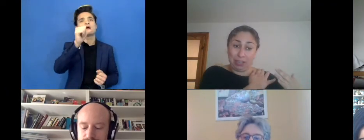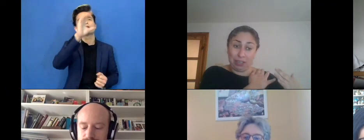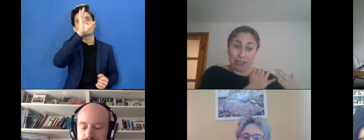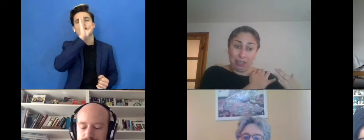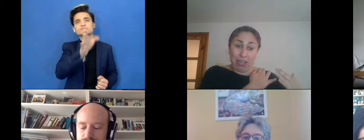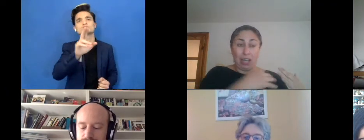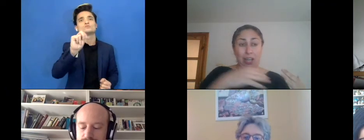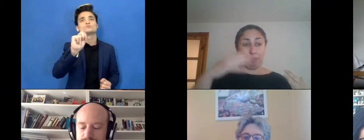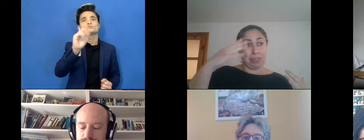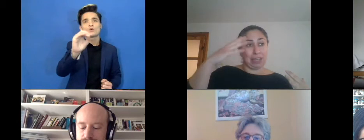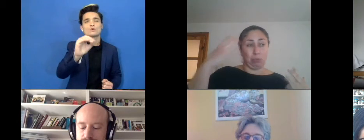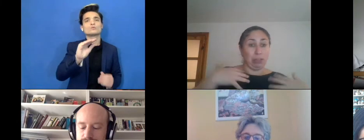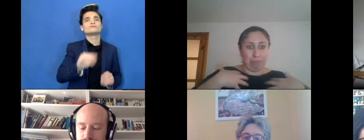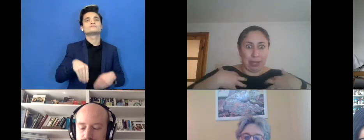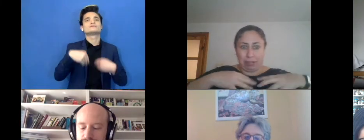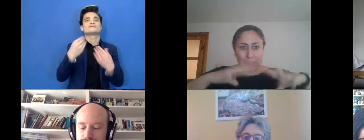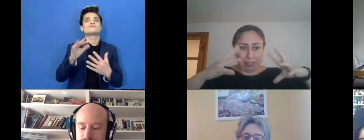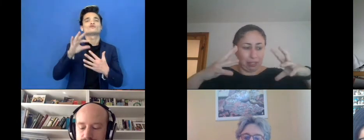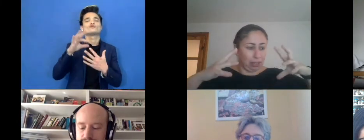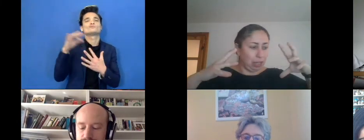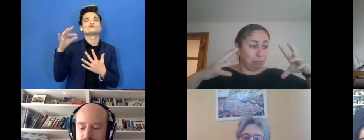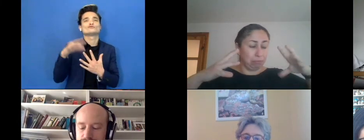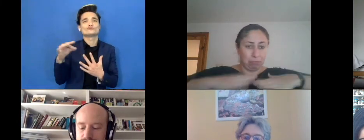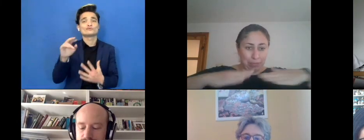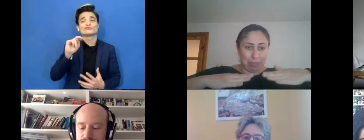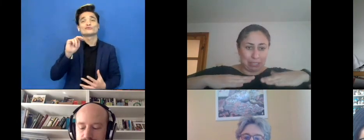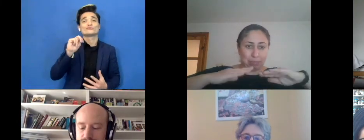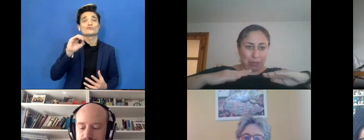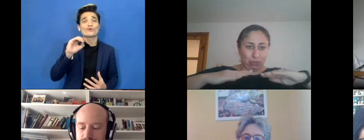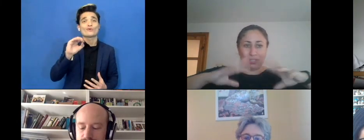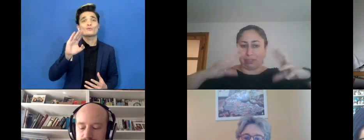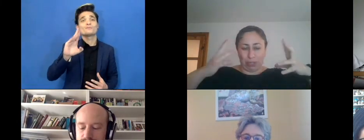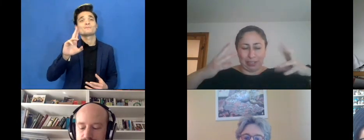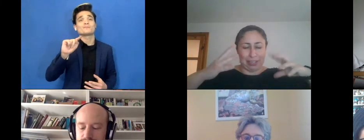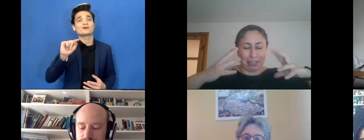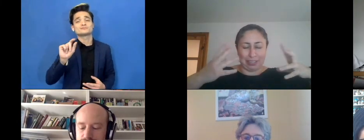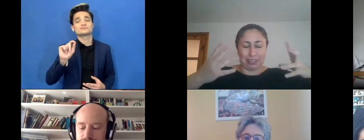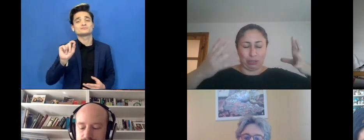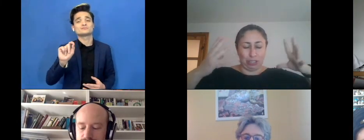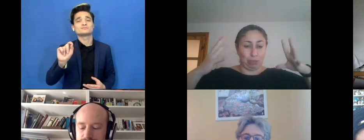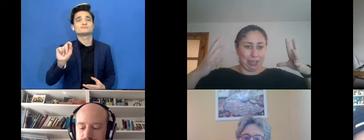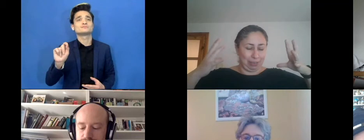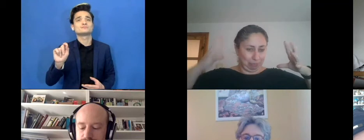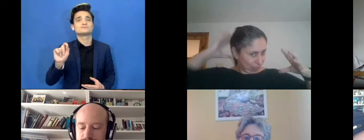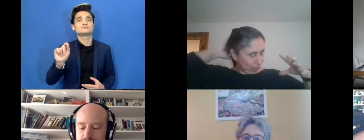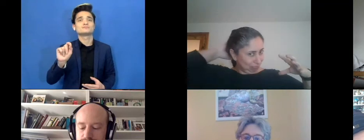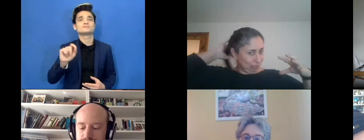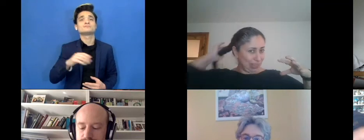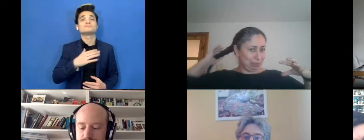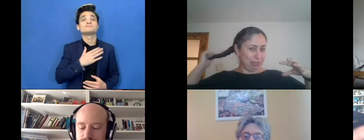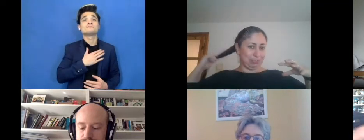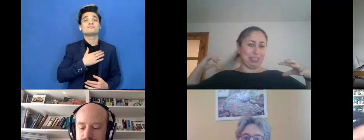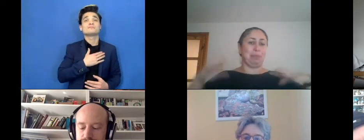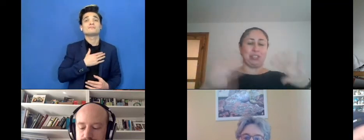me here. One of my personal boundaries, weirdly, is don't touch my hair.